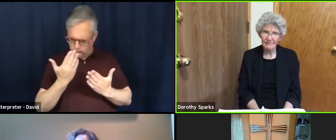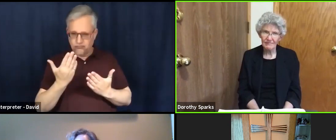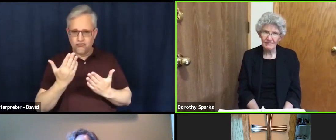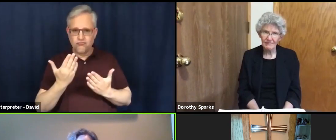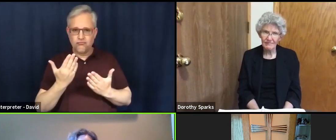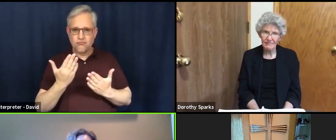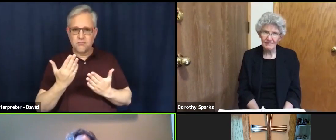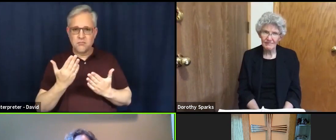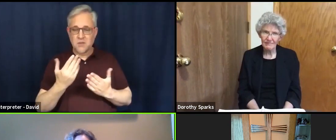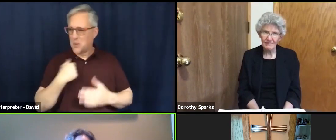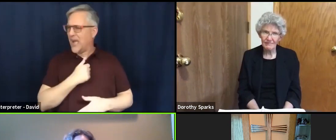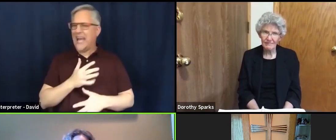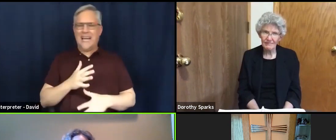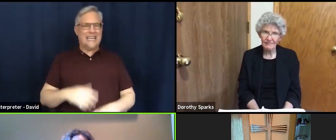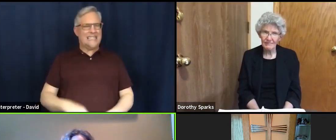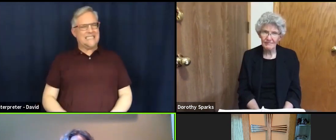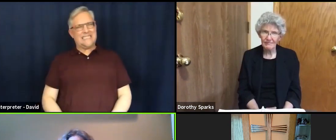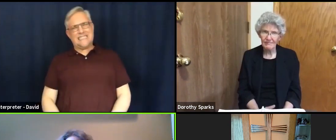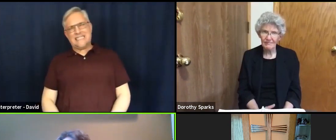It's not fun.